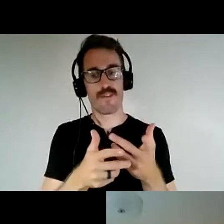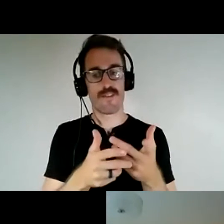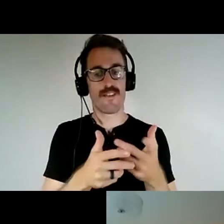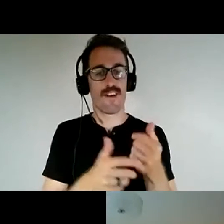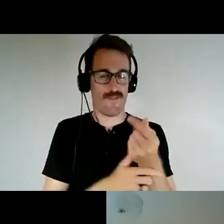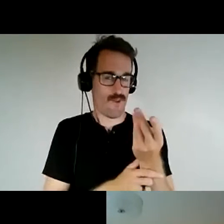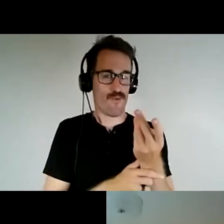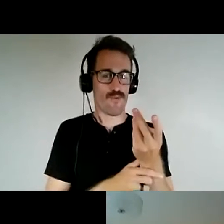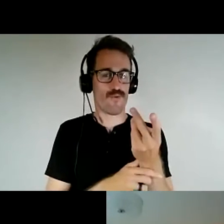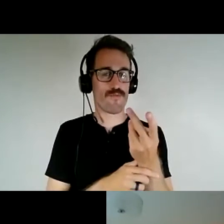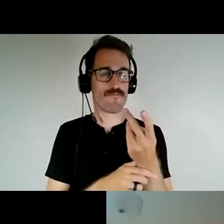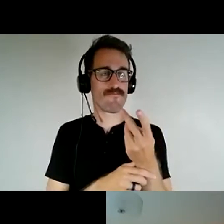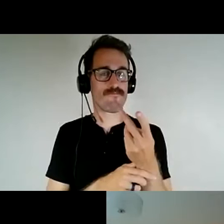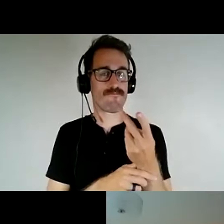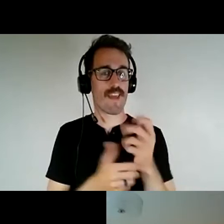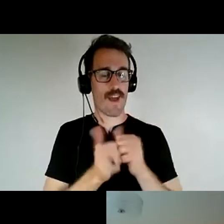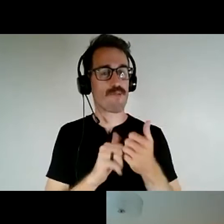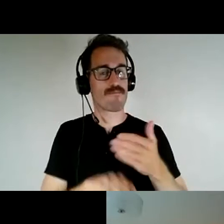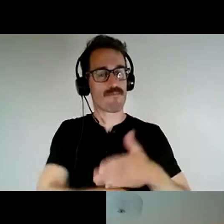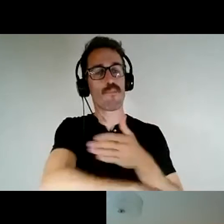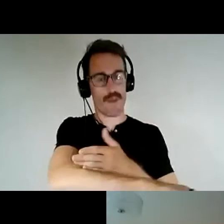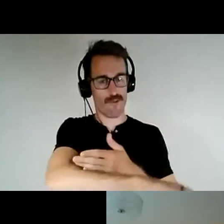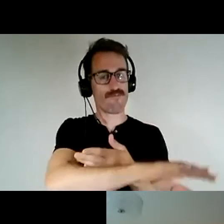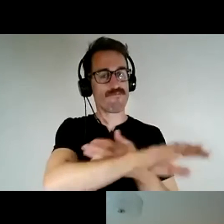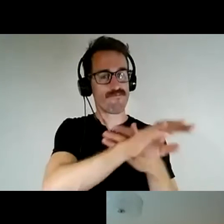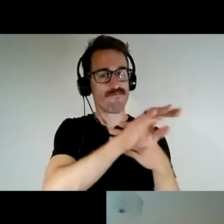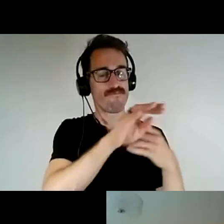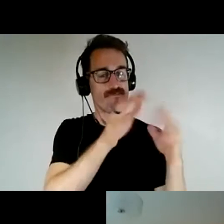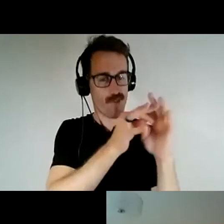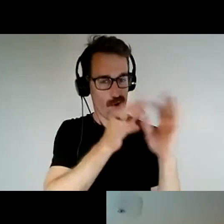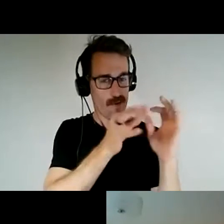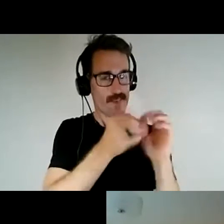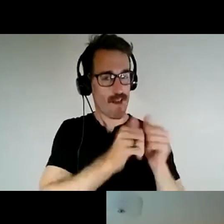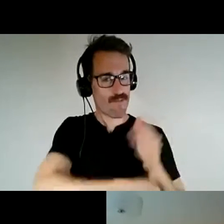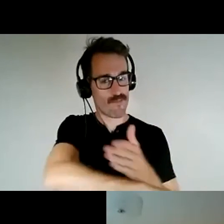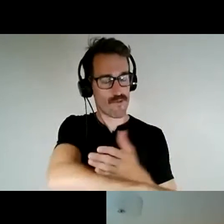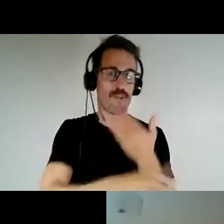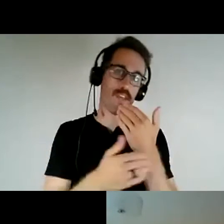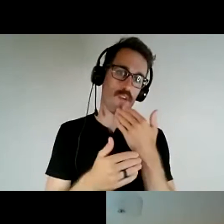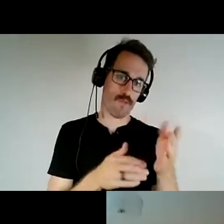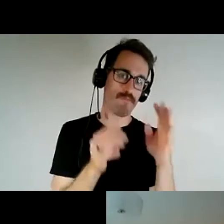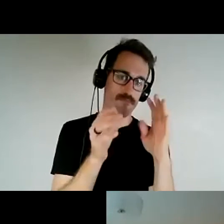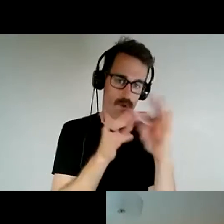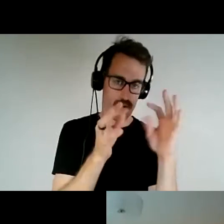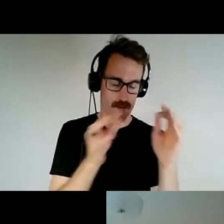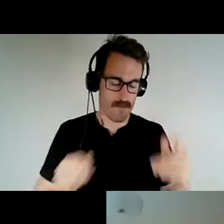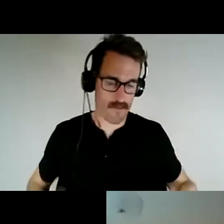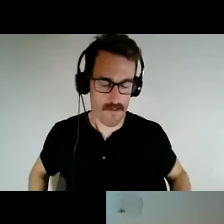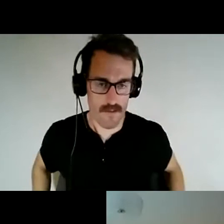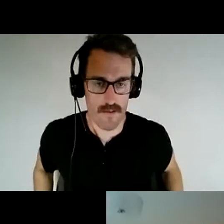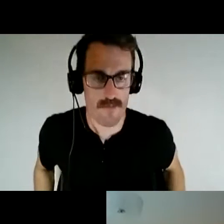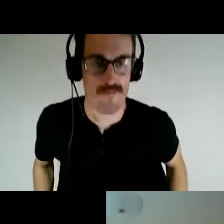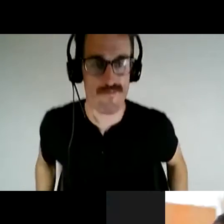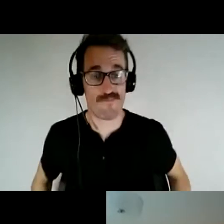always open. We know we are not perfect. We're really trying to do better. And thank you so much for all the comments, good, bad,